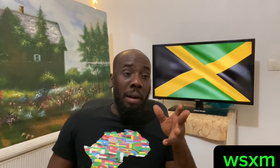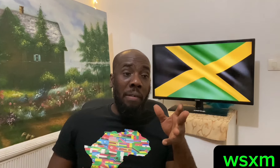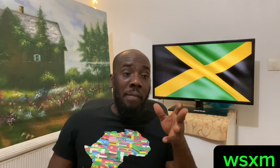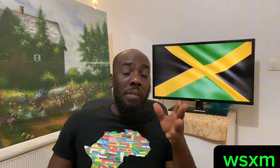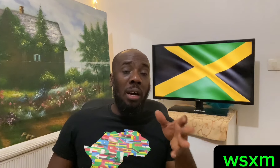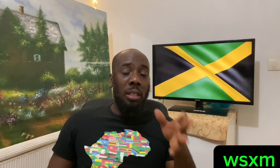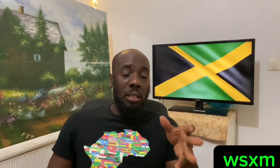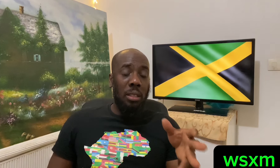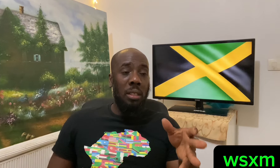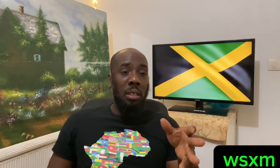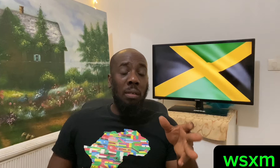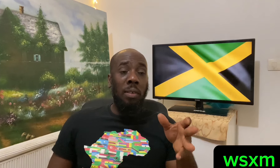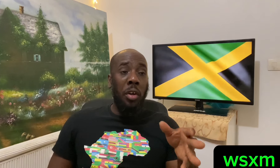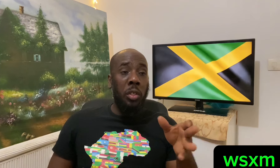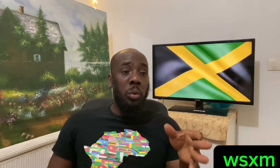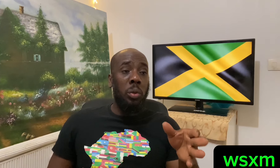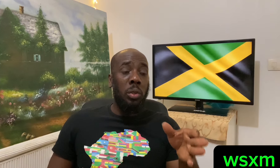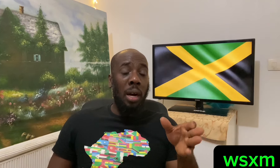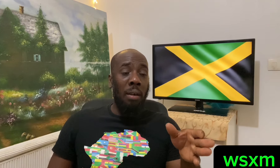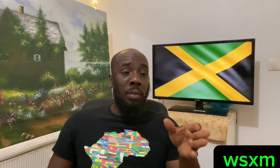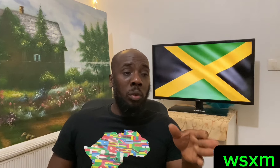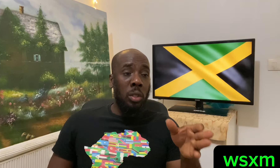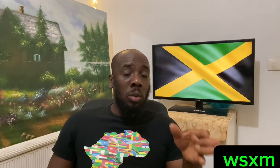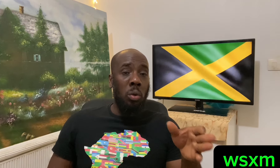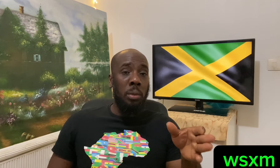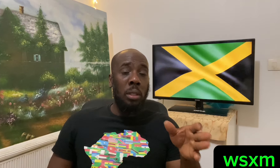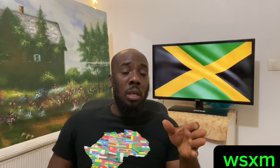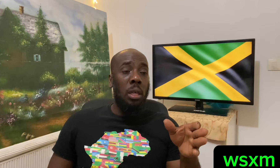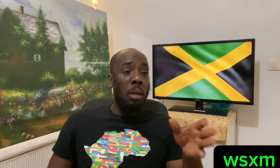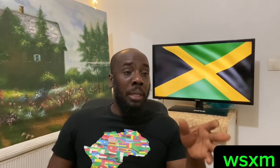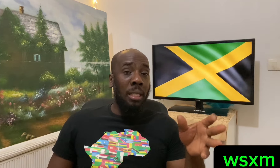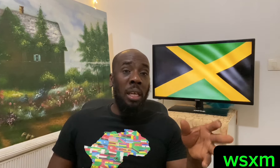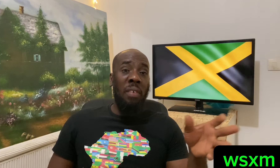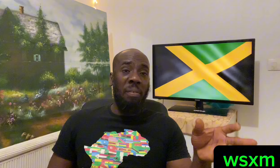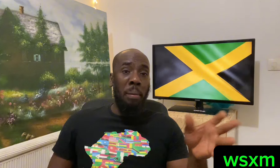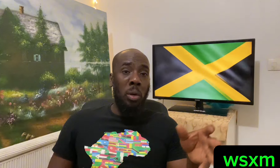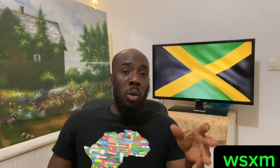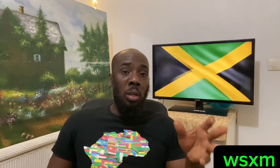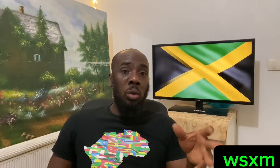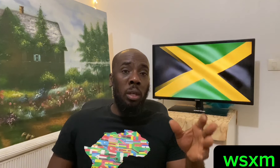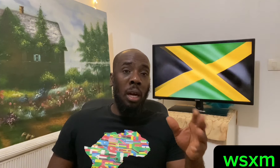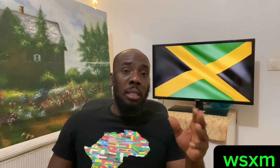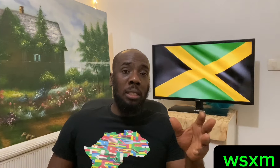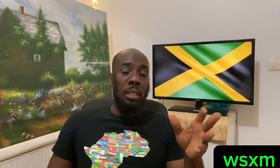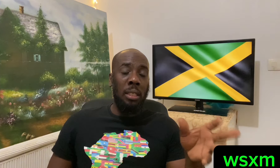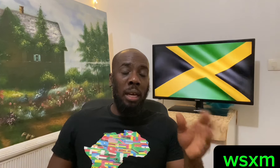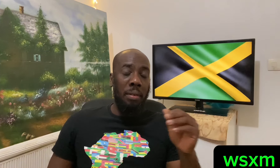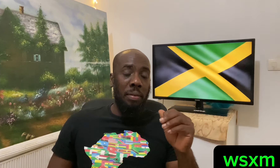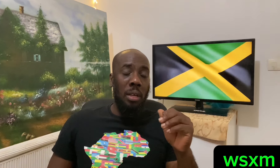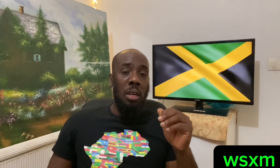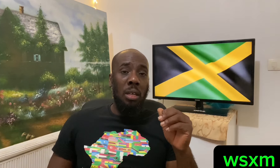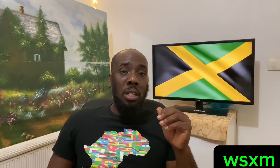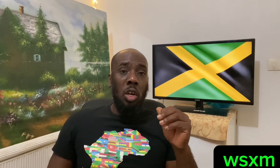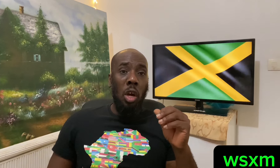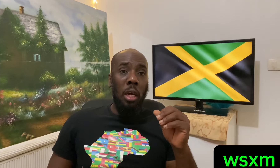actually fought for you to have those homes, I mean the EFF member who lost his